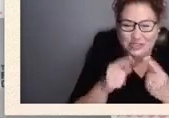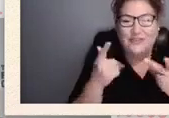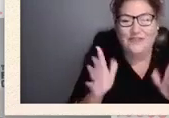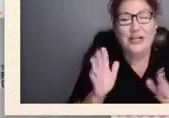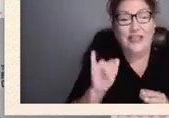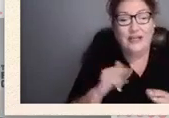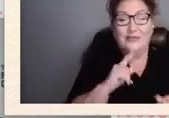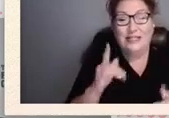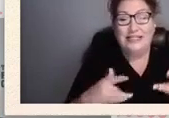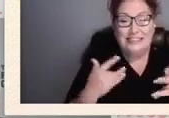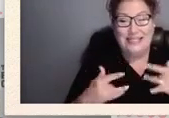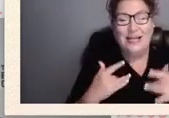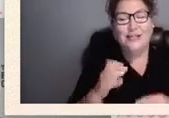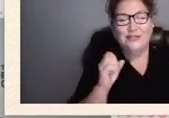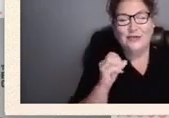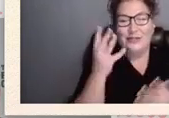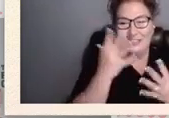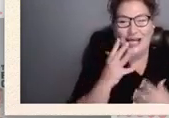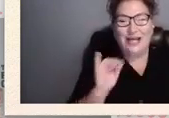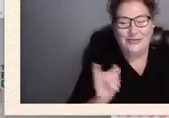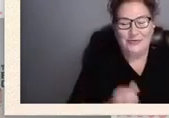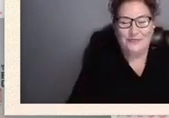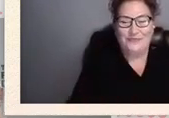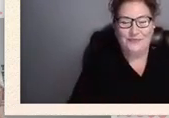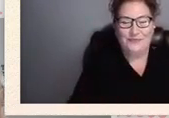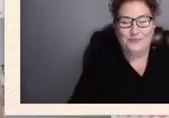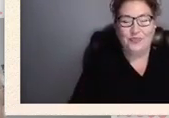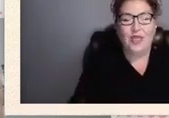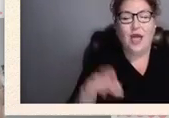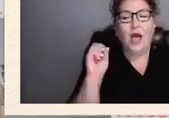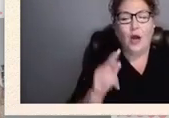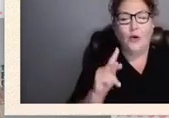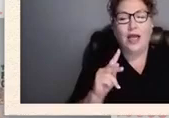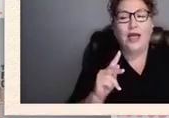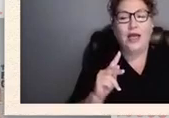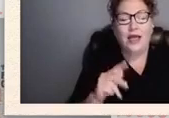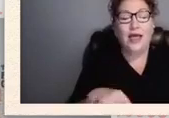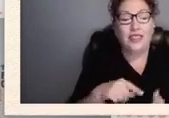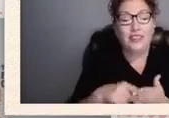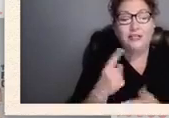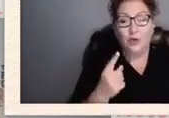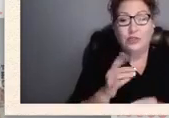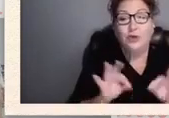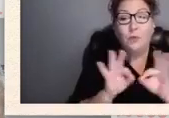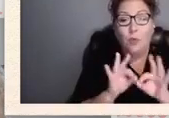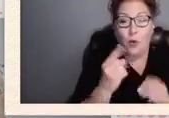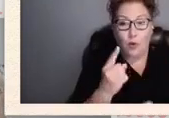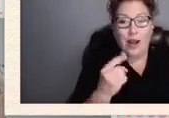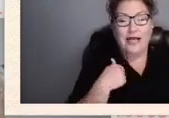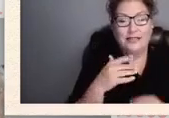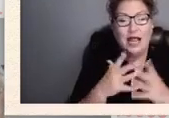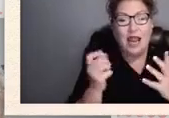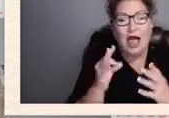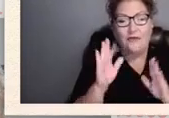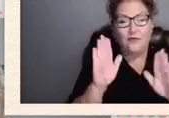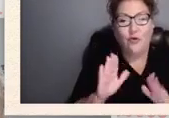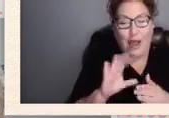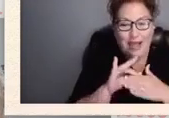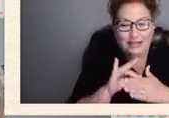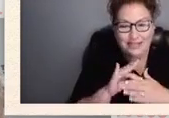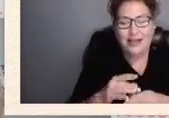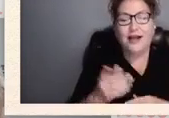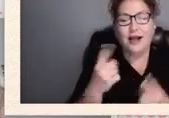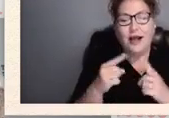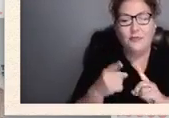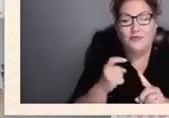Right. It is. It's a little sad, too. It is. Well, this one is an important one. It has a lot of great content. It comes to us from our friends at